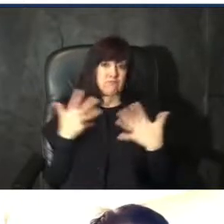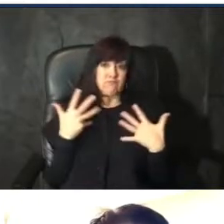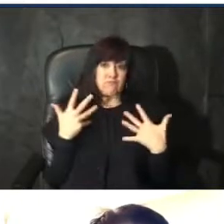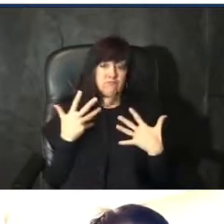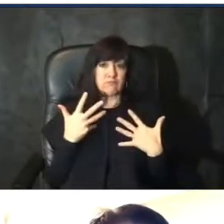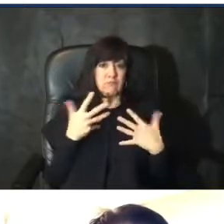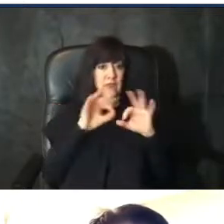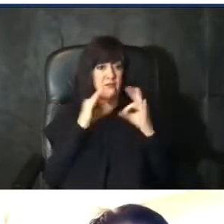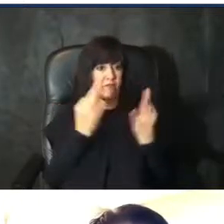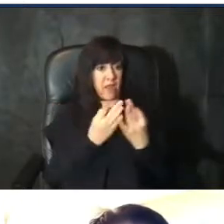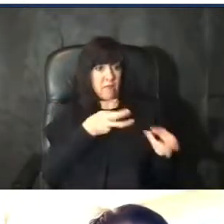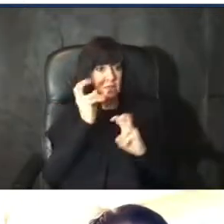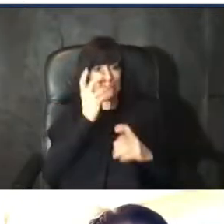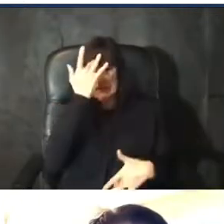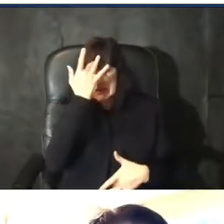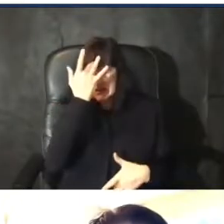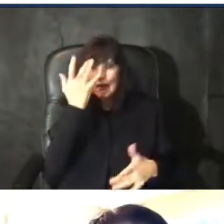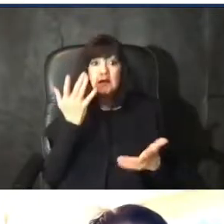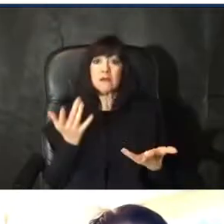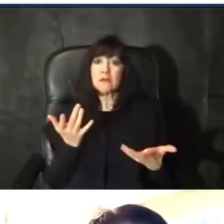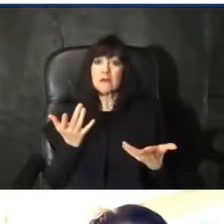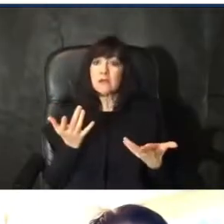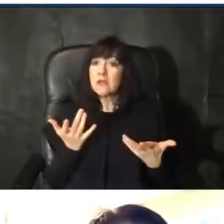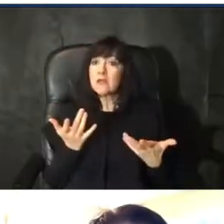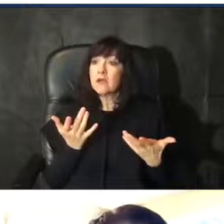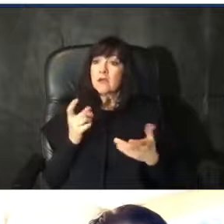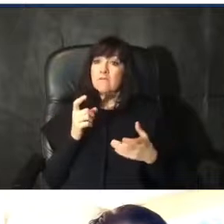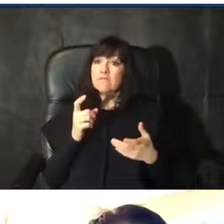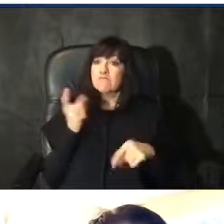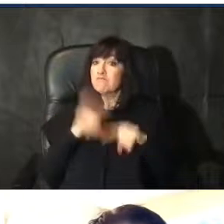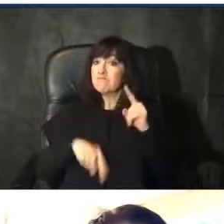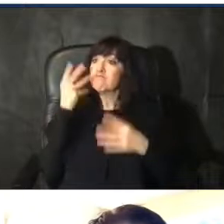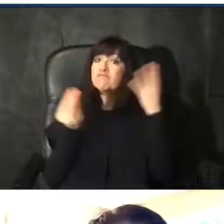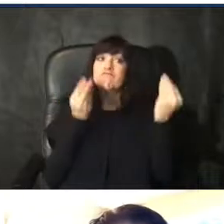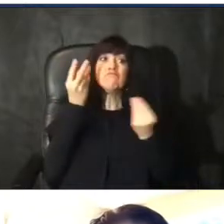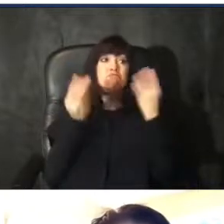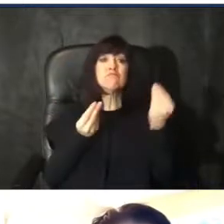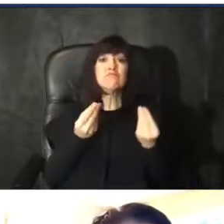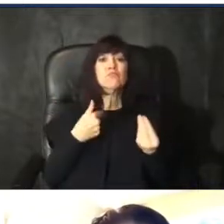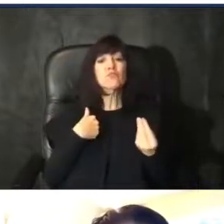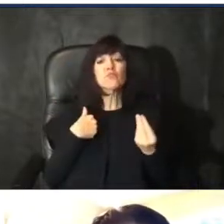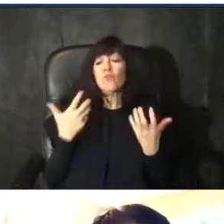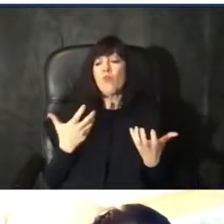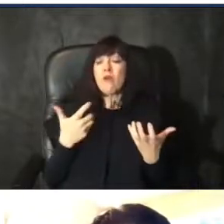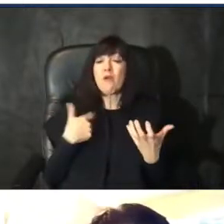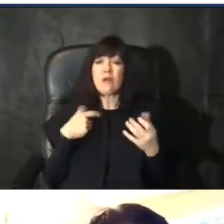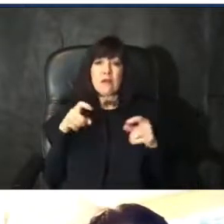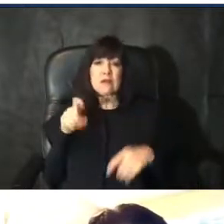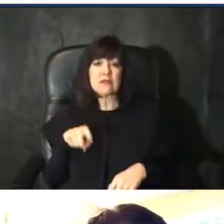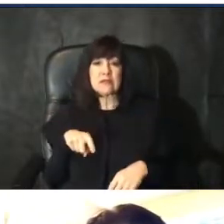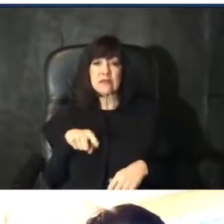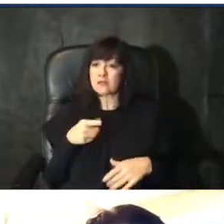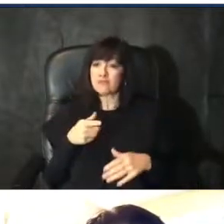they need. So depression and anxiety are two of the most concerning mental health impacts of